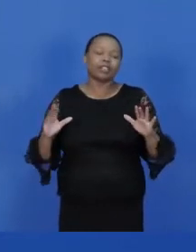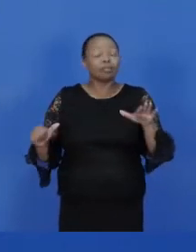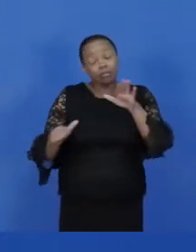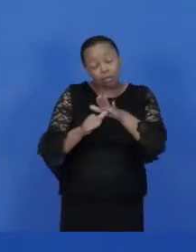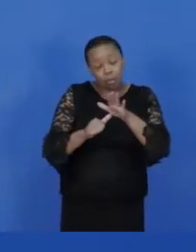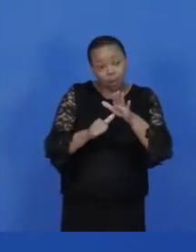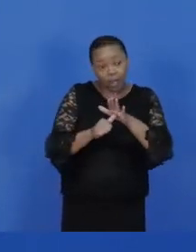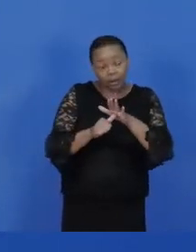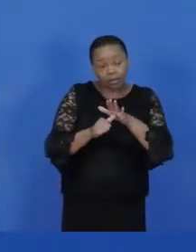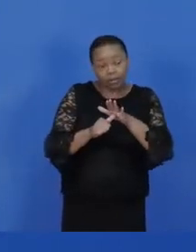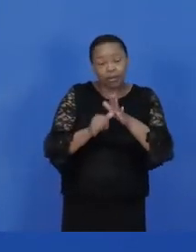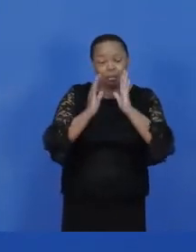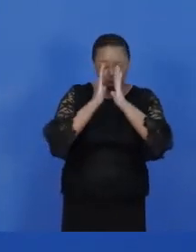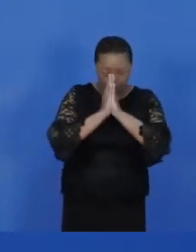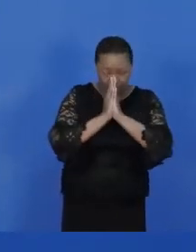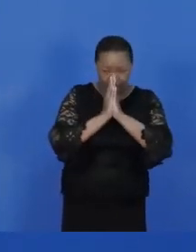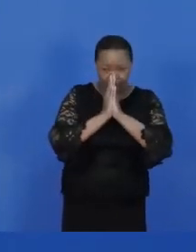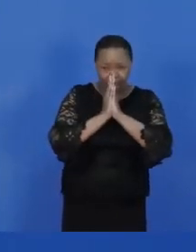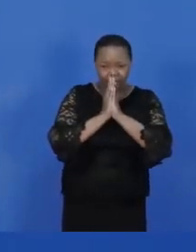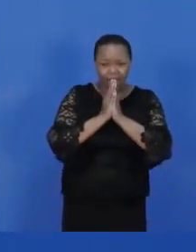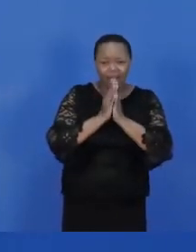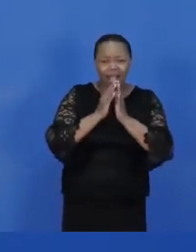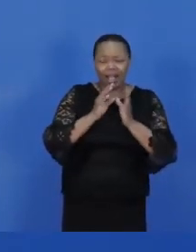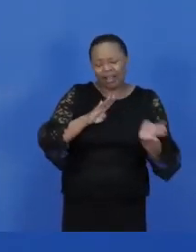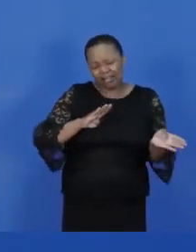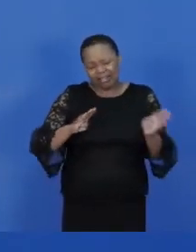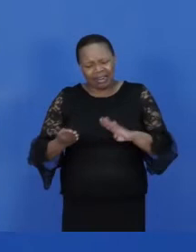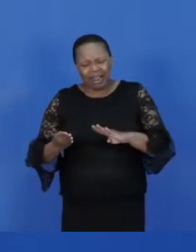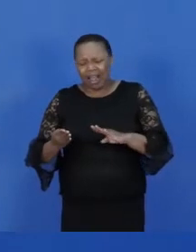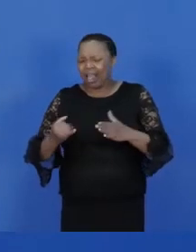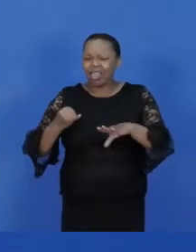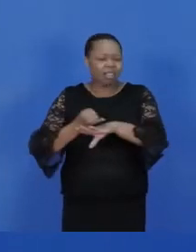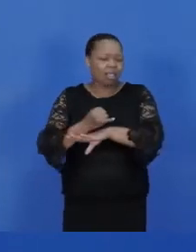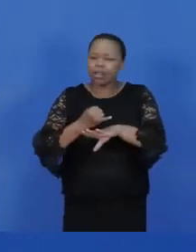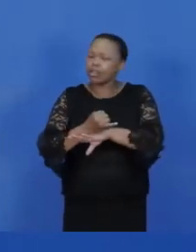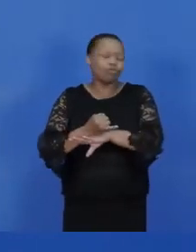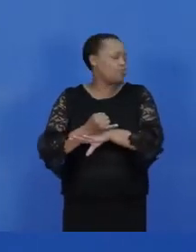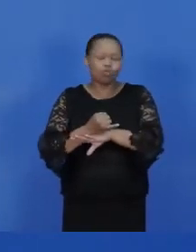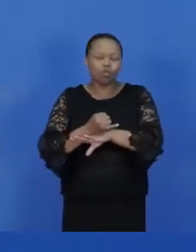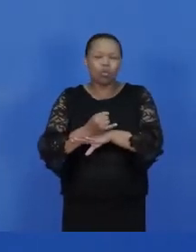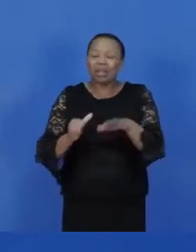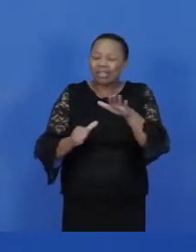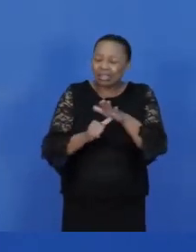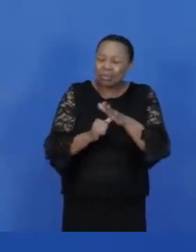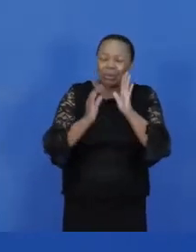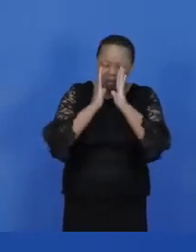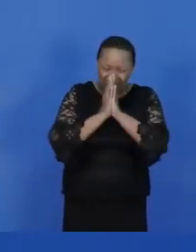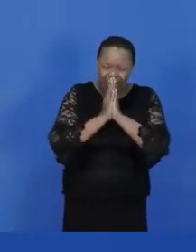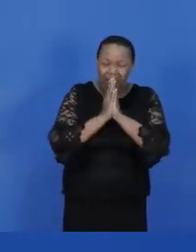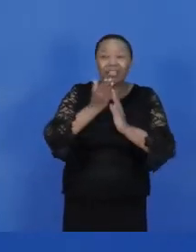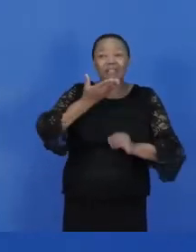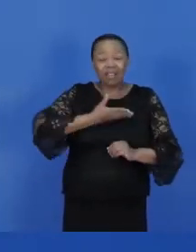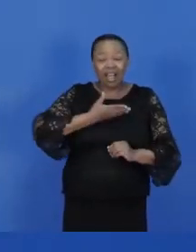that we pray that you do not go before your time. It is a very important prayer point to say, Father, preserve